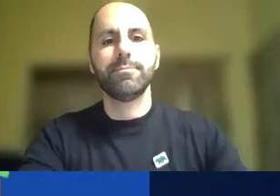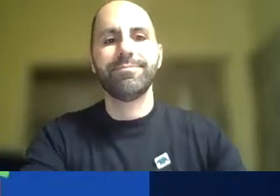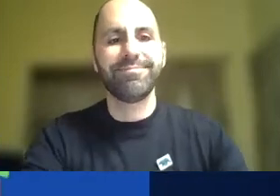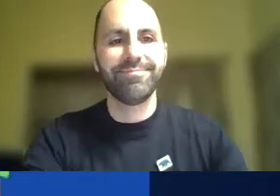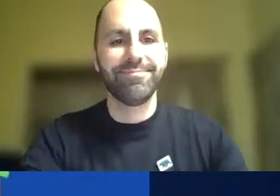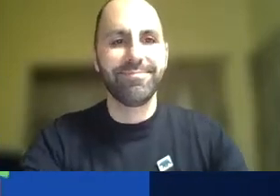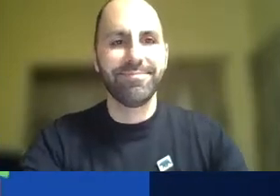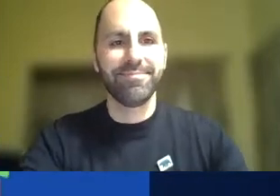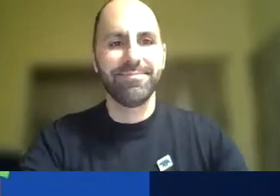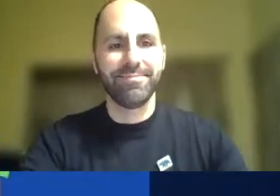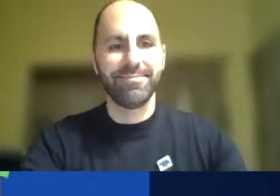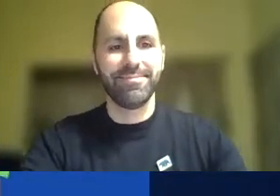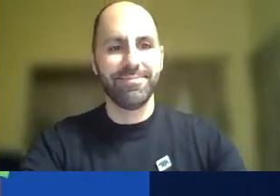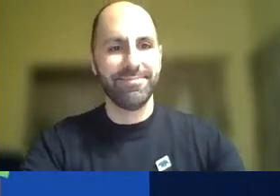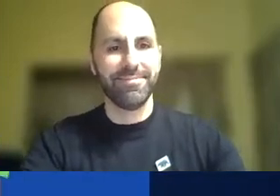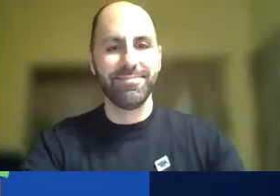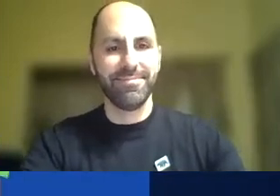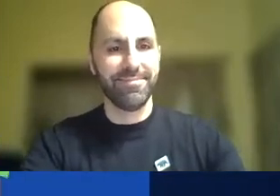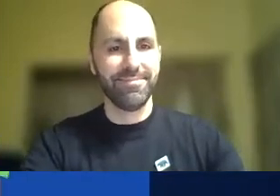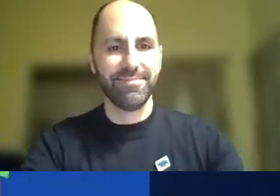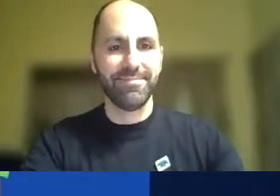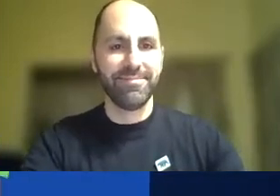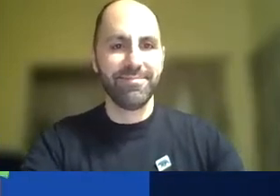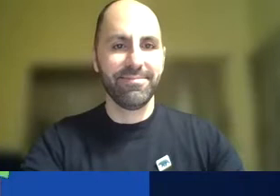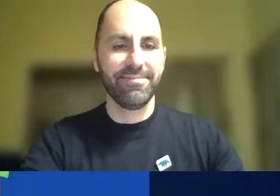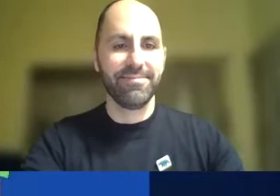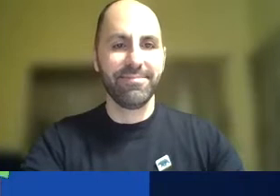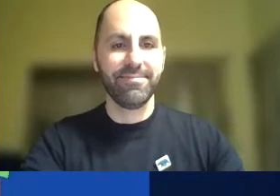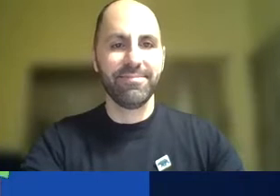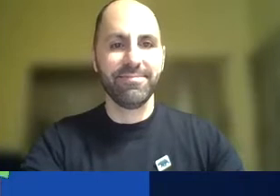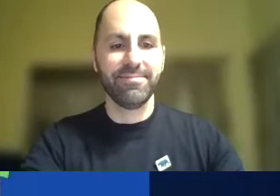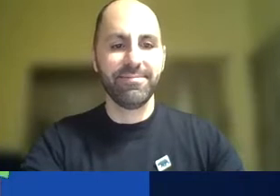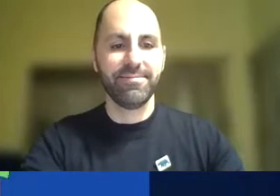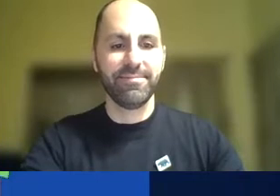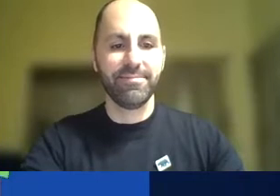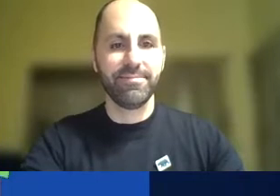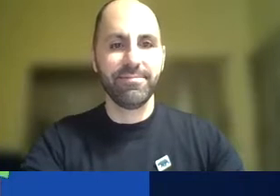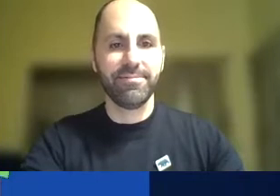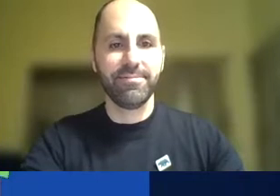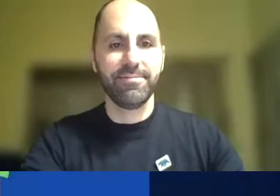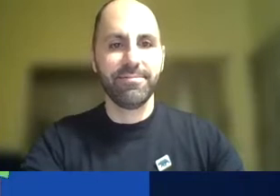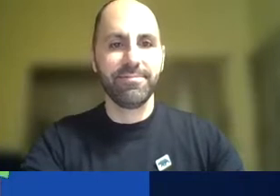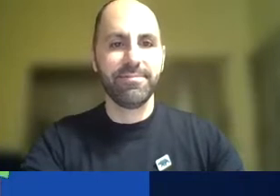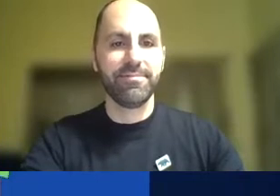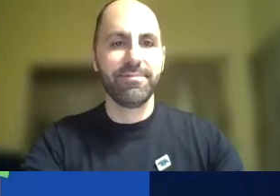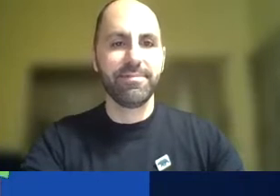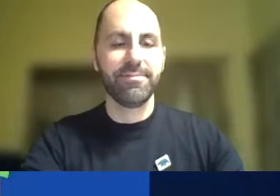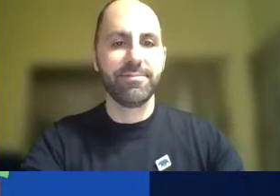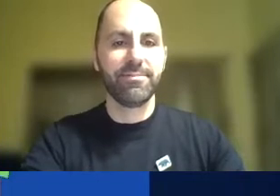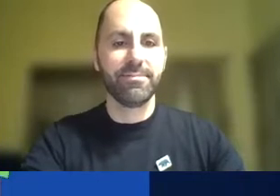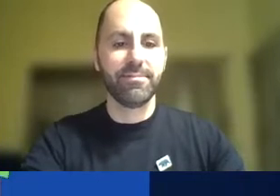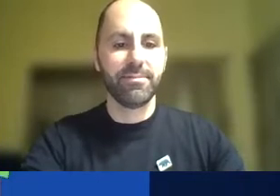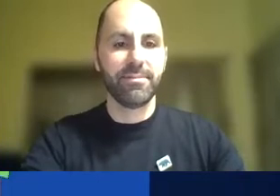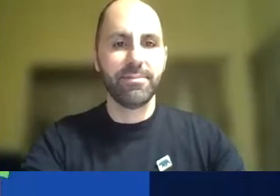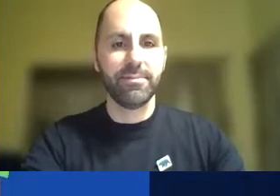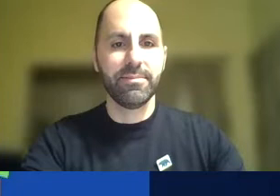years ago, I told the Democratic Party not to take money from corporations that hurt people, do not pay or treat their